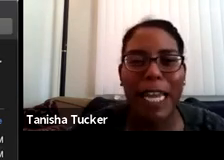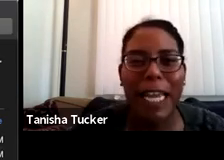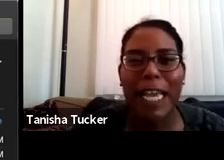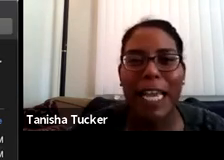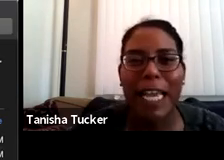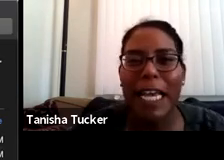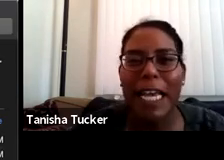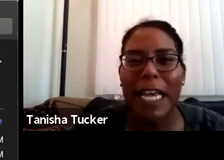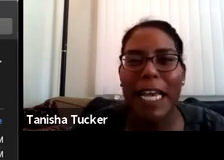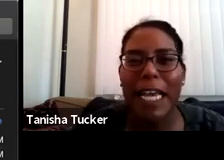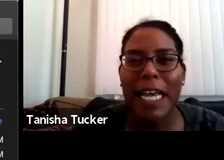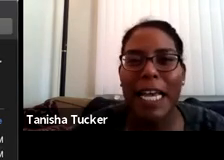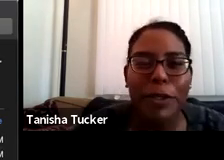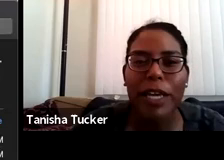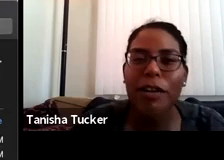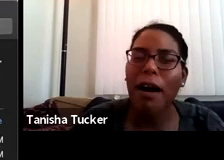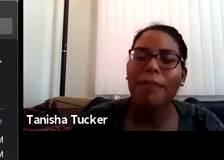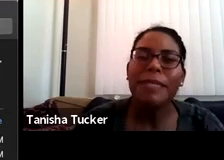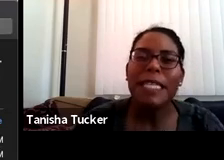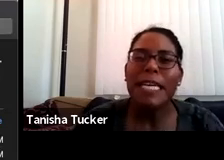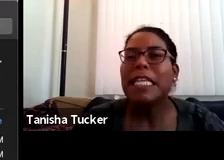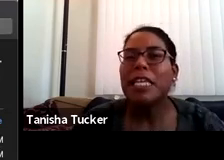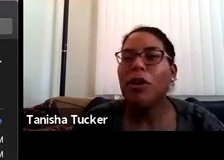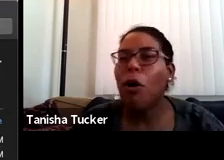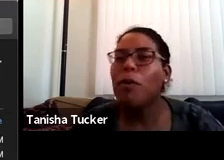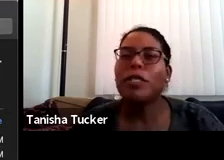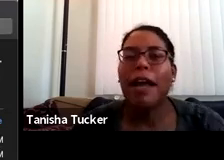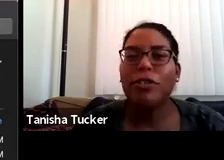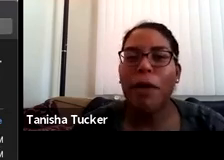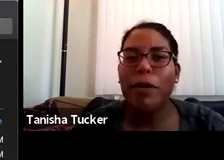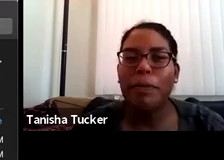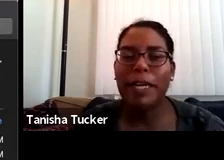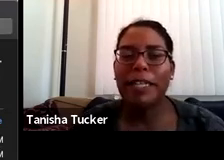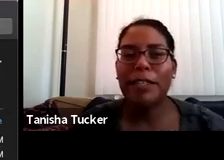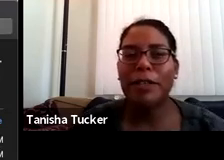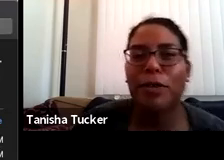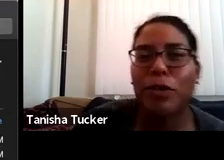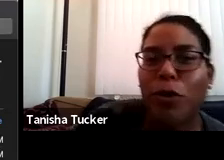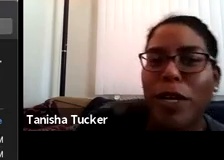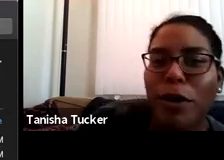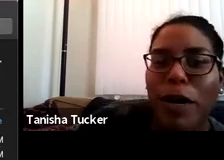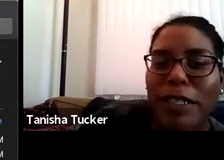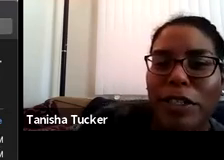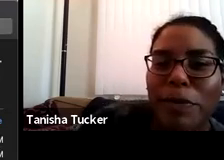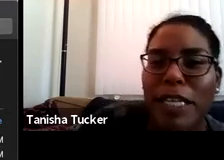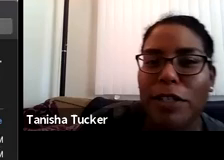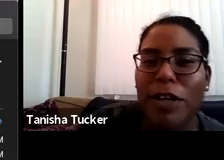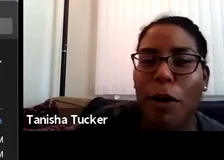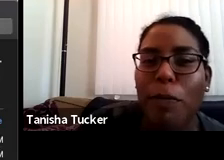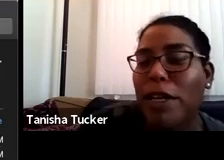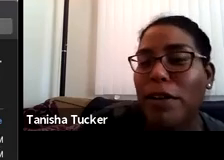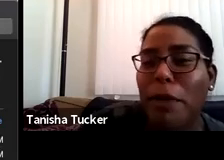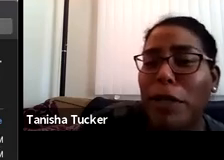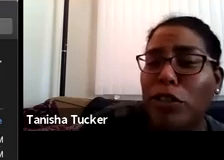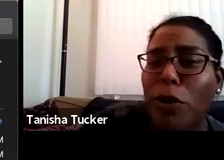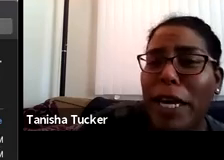ready. The green ones you can see in between they're almost there. So I wouldn't pick like the greener ones, just because